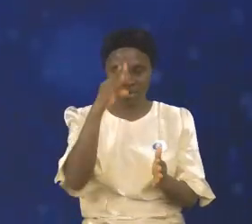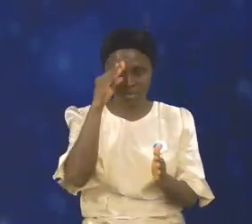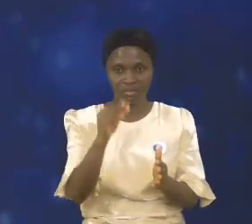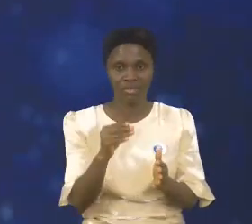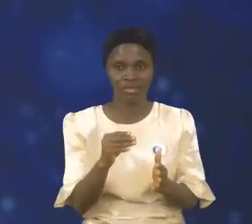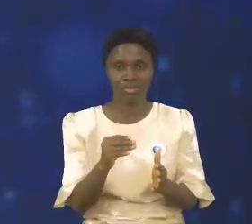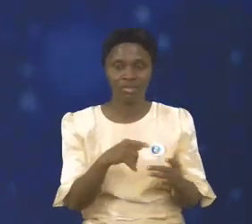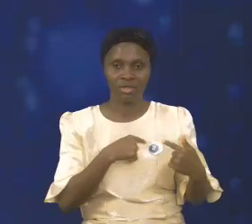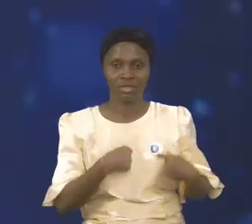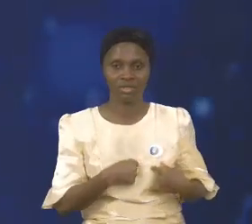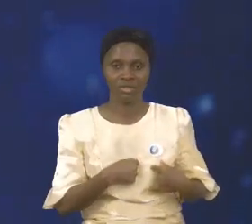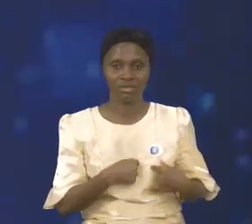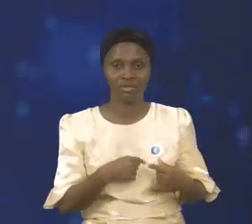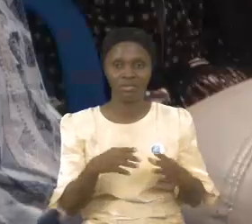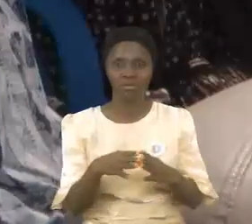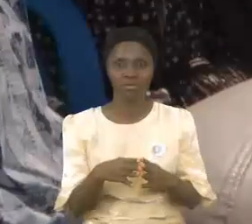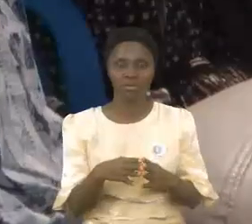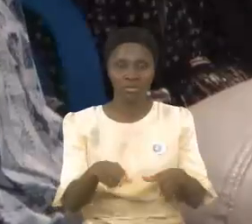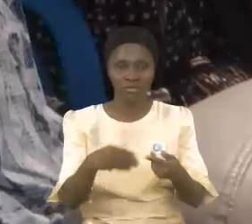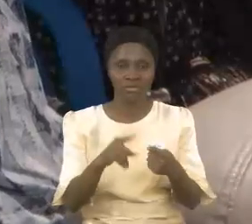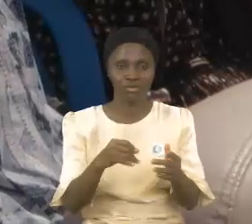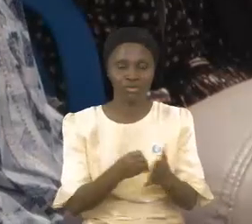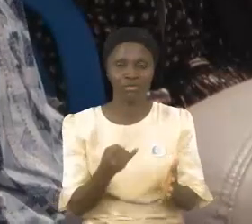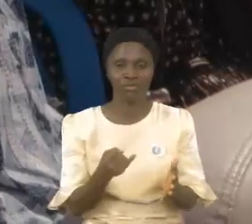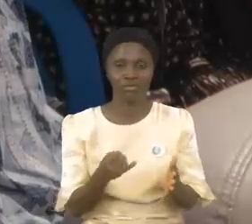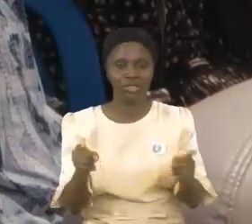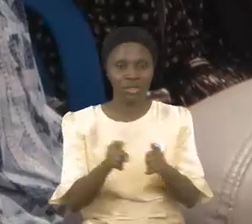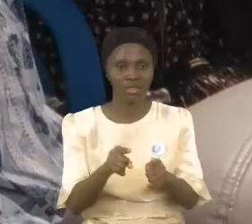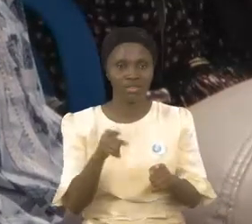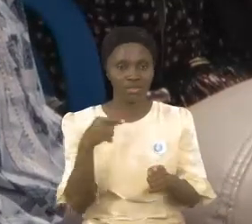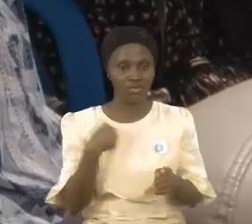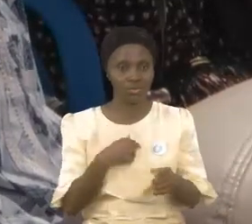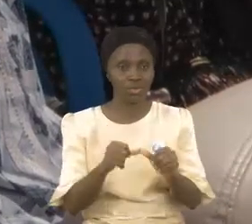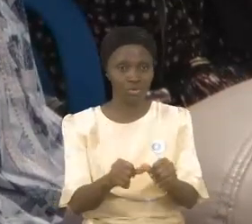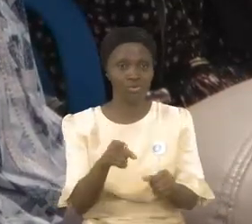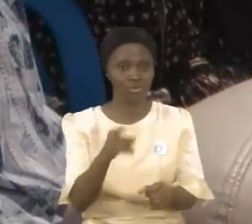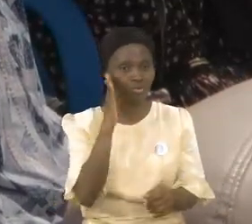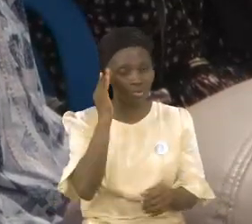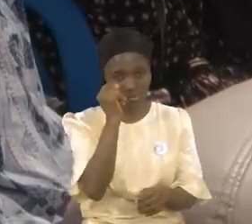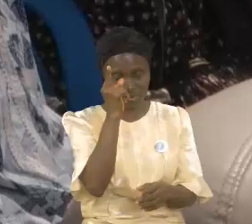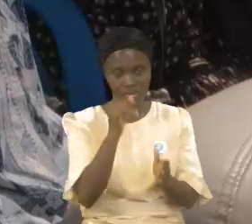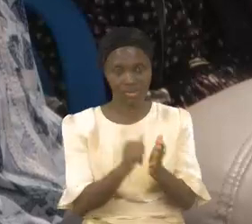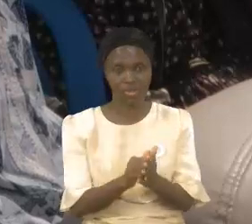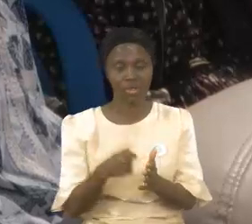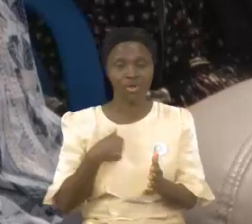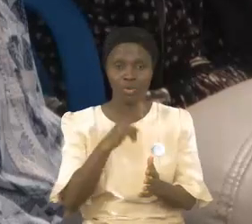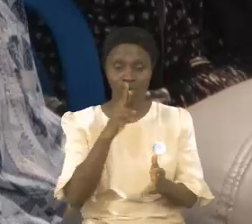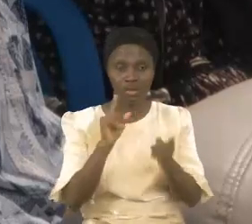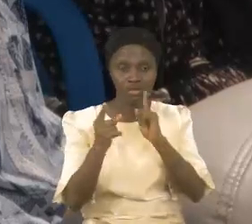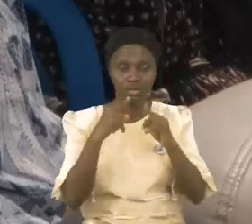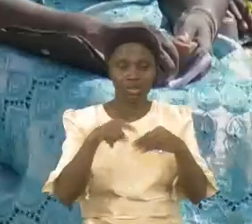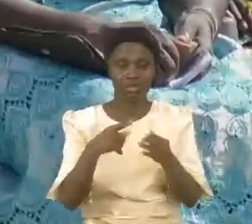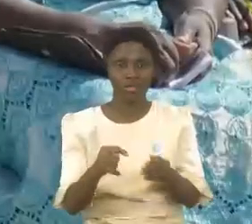heart was given to it. As we continue now, you understand, we're talking about the four